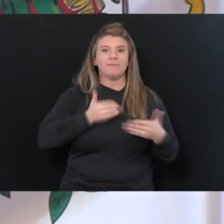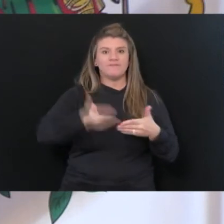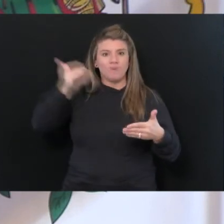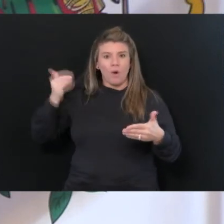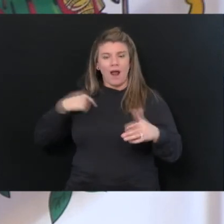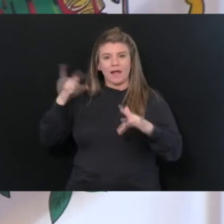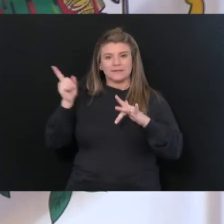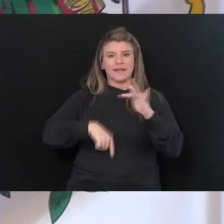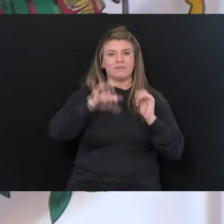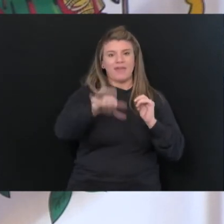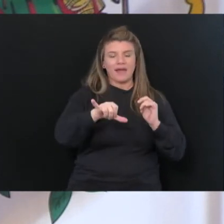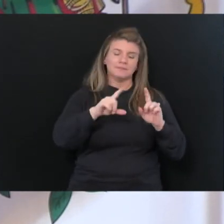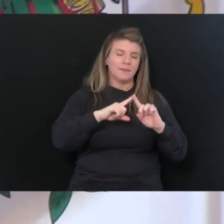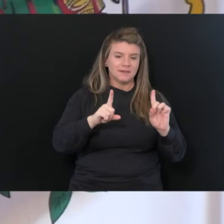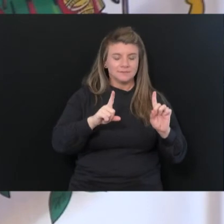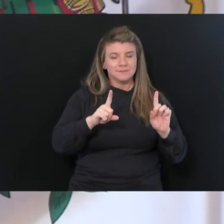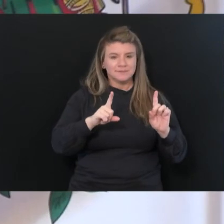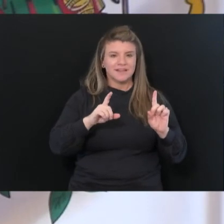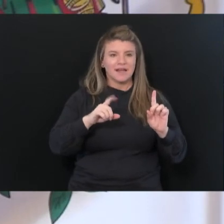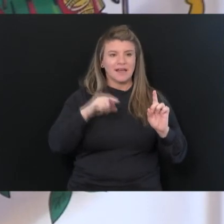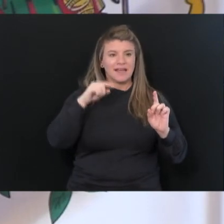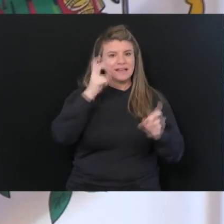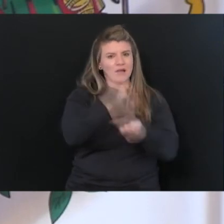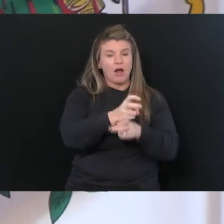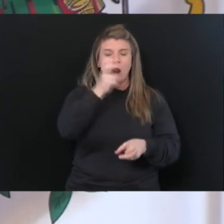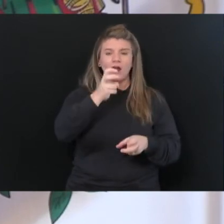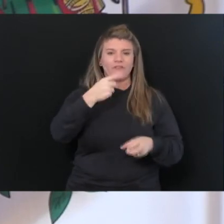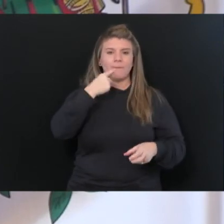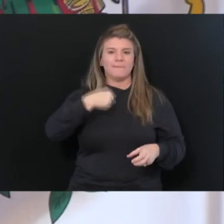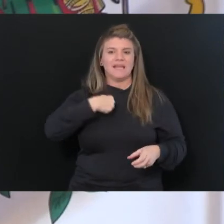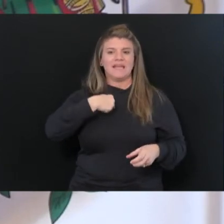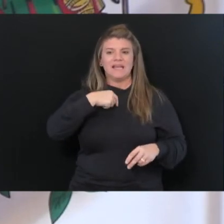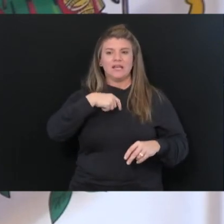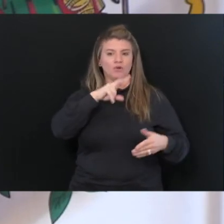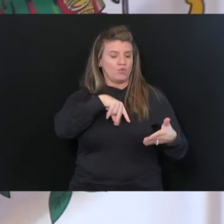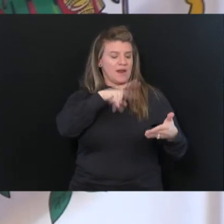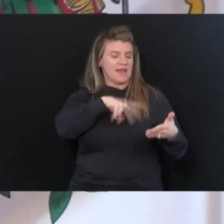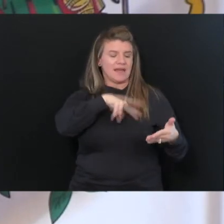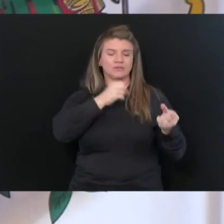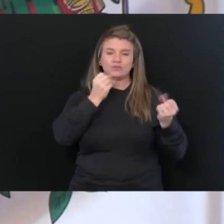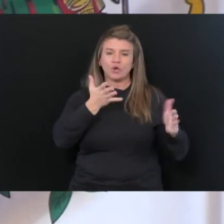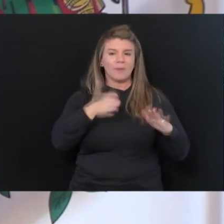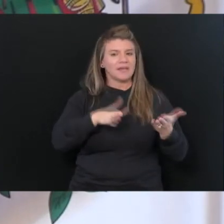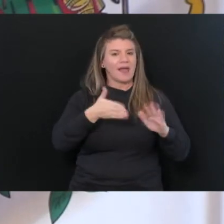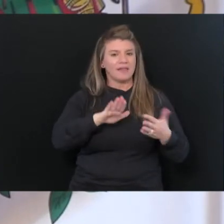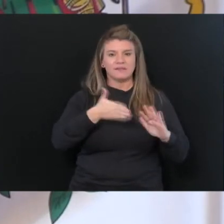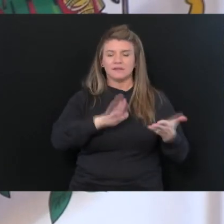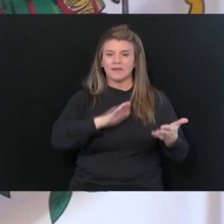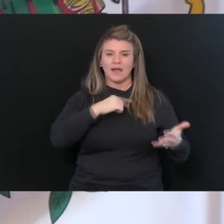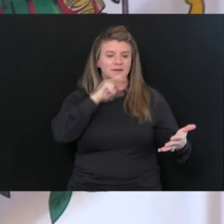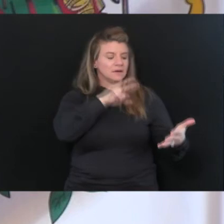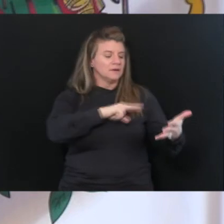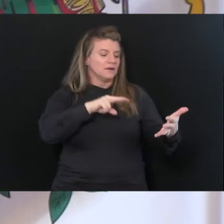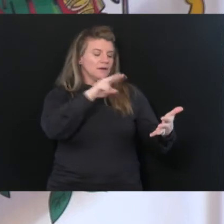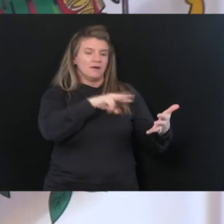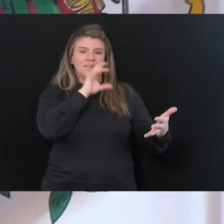but again, it's tough sitting here reading out 43 great West Virginians that we've lost and all the stuff.